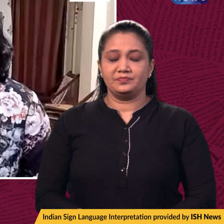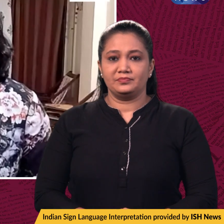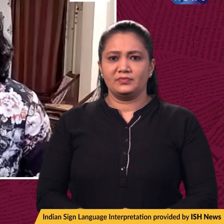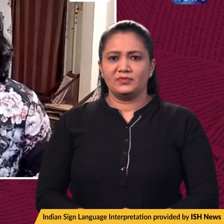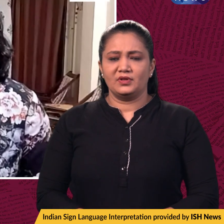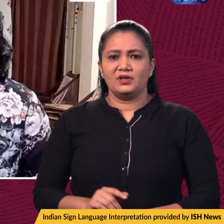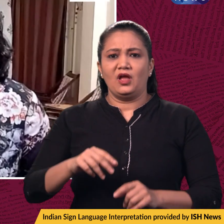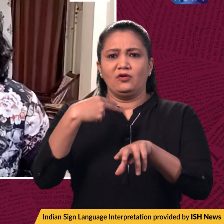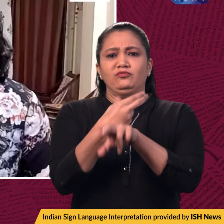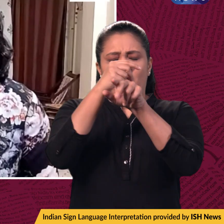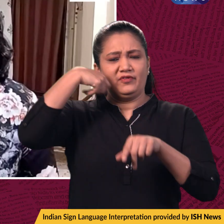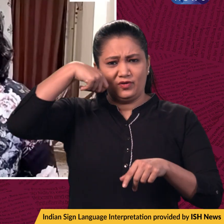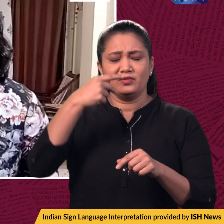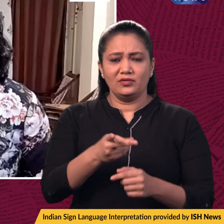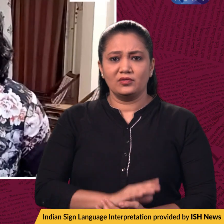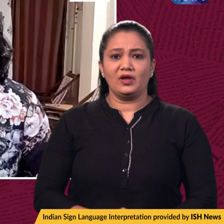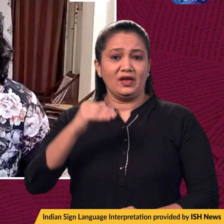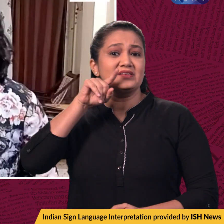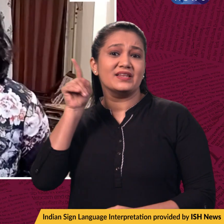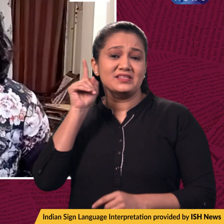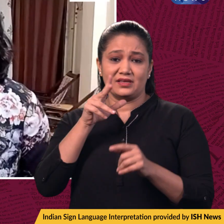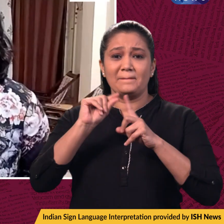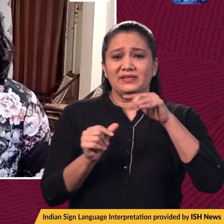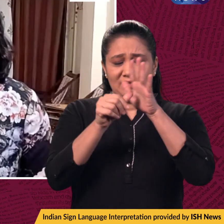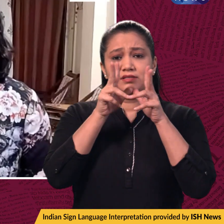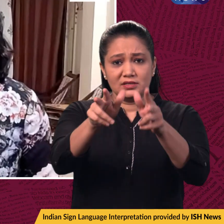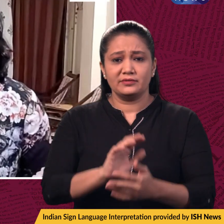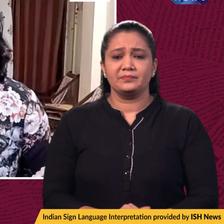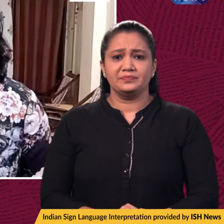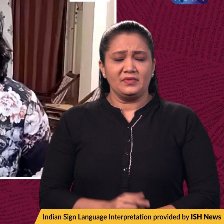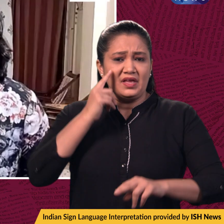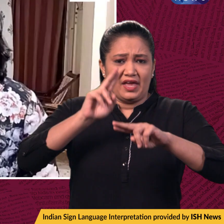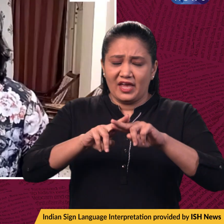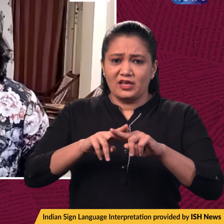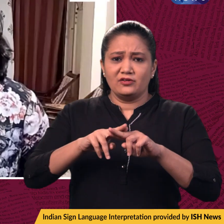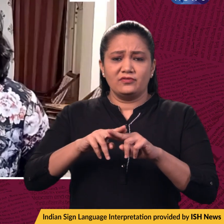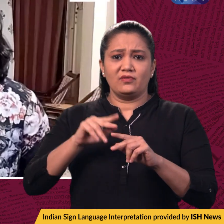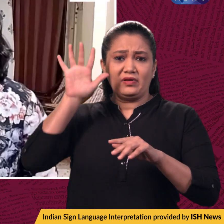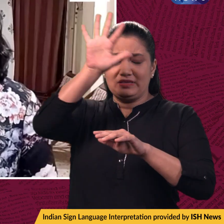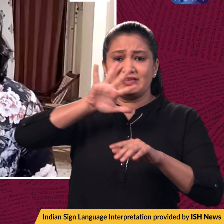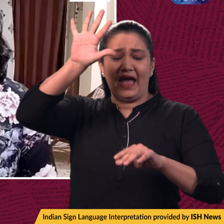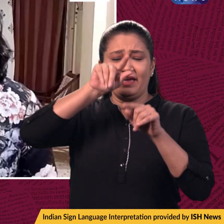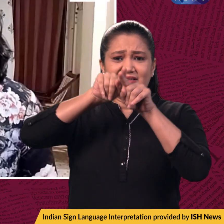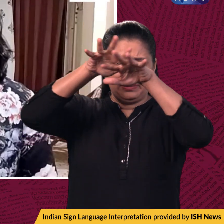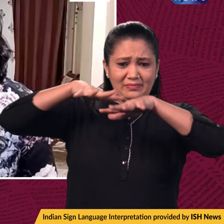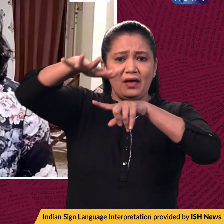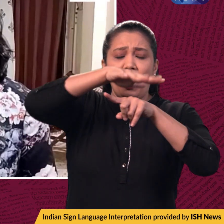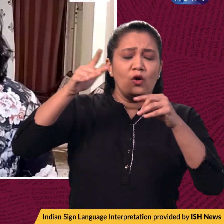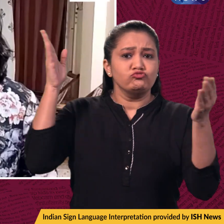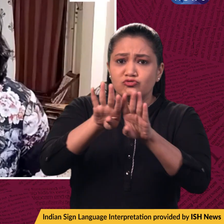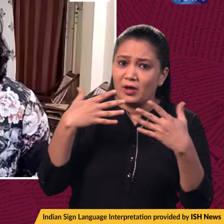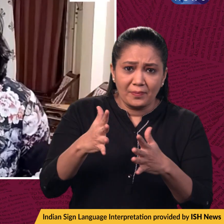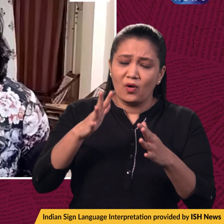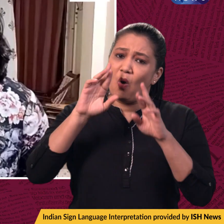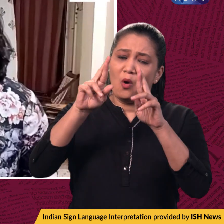in a video address, Ukraine President Zelenskyy has said, and I quote, "If you don't close our sky, it is only a matter of